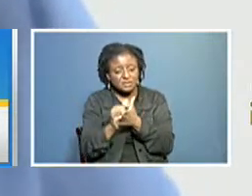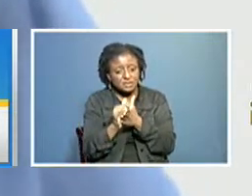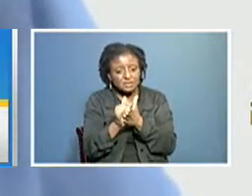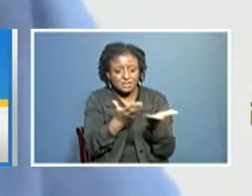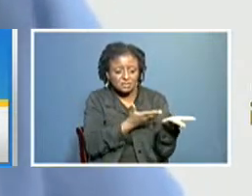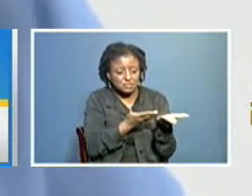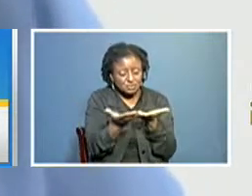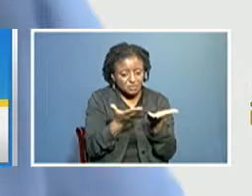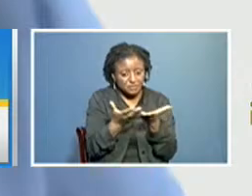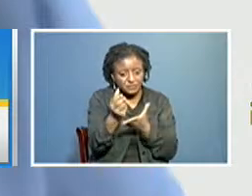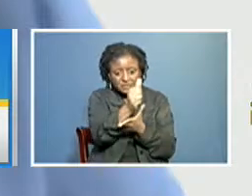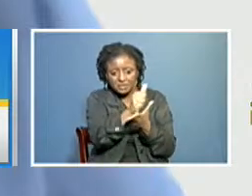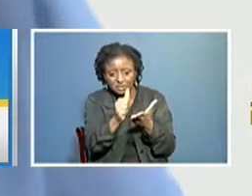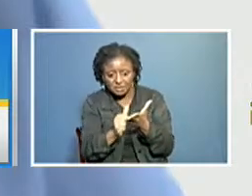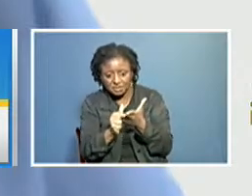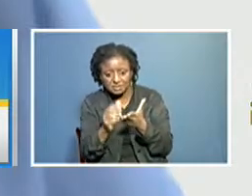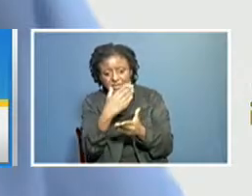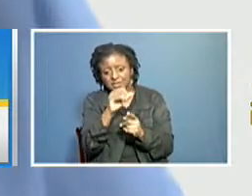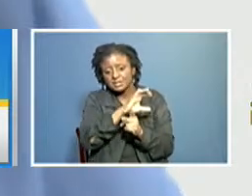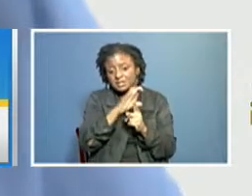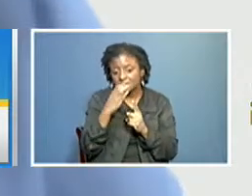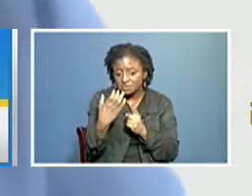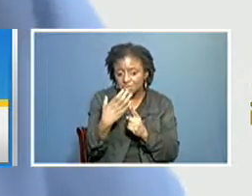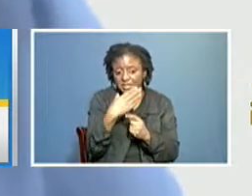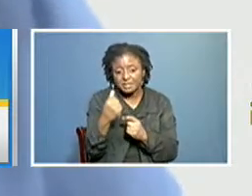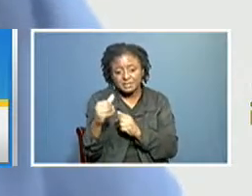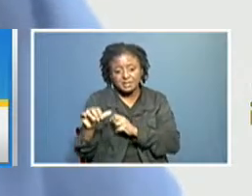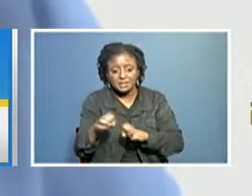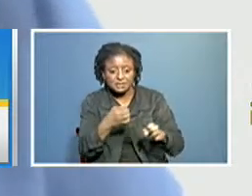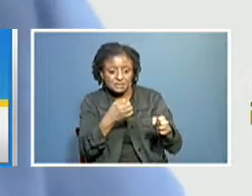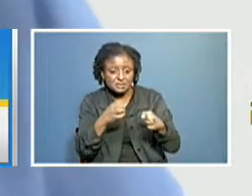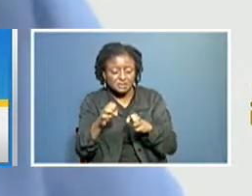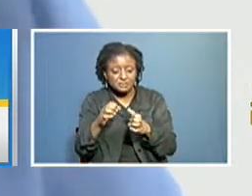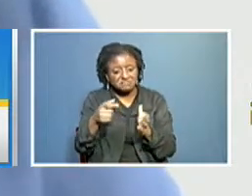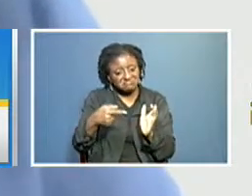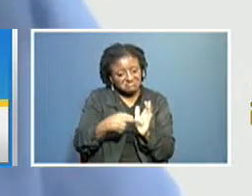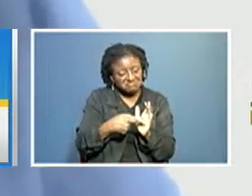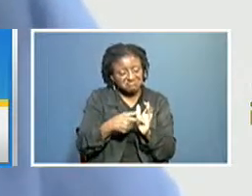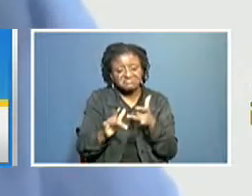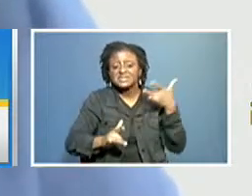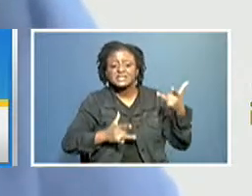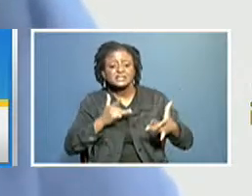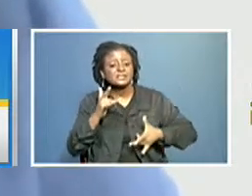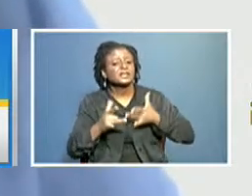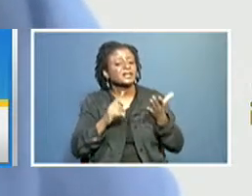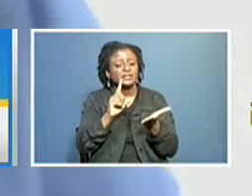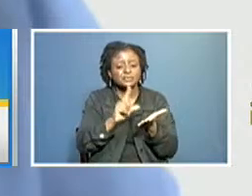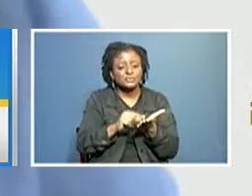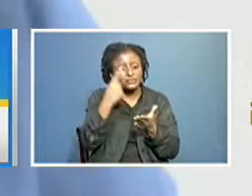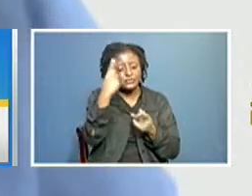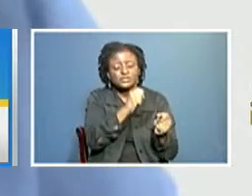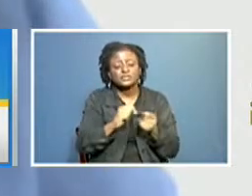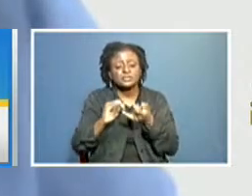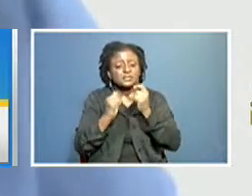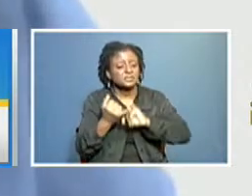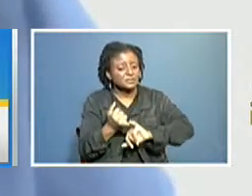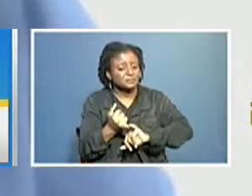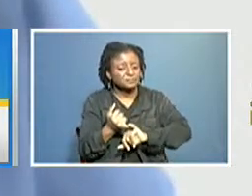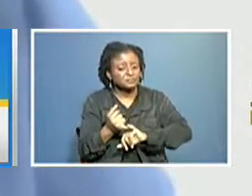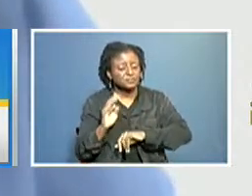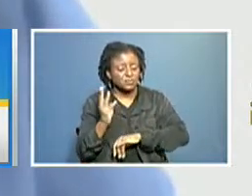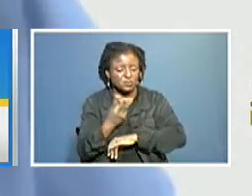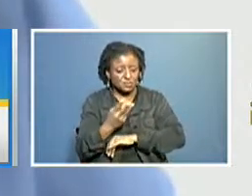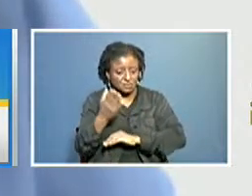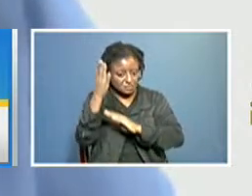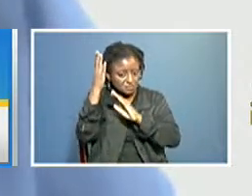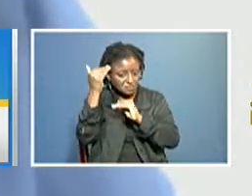culture and entertainment sector. This is exciting news for the tourism product. We anticipate that this is